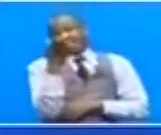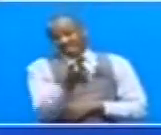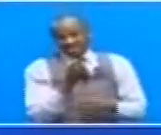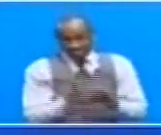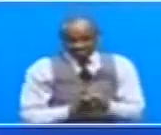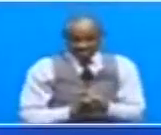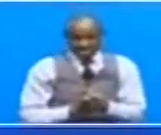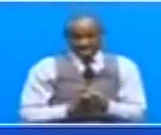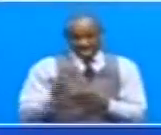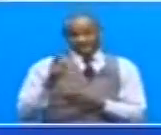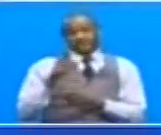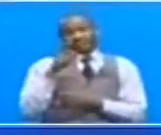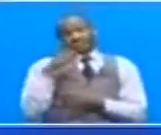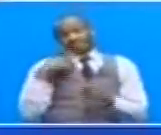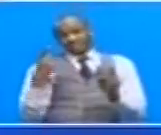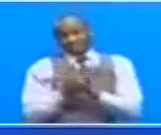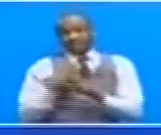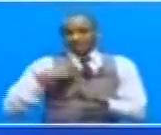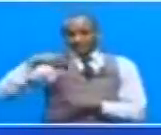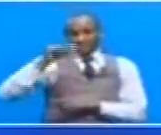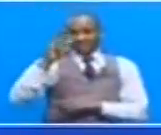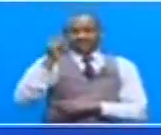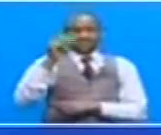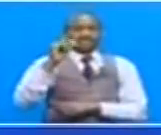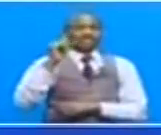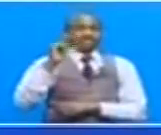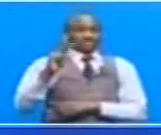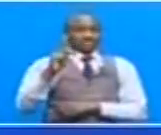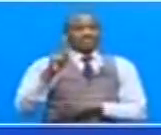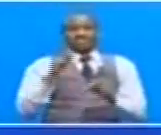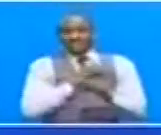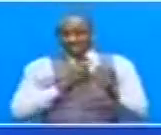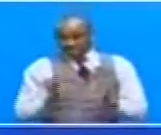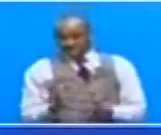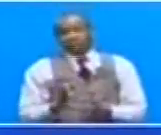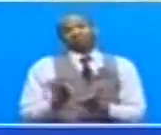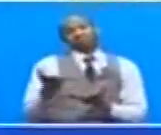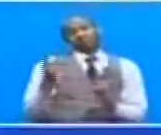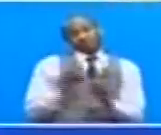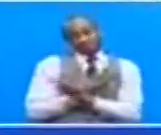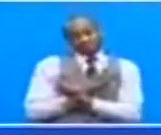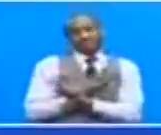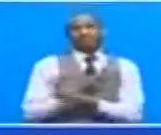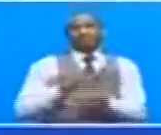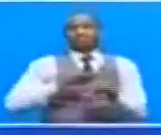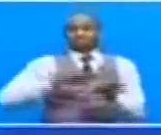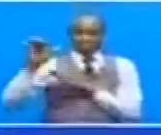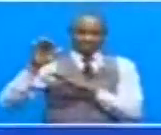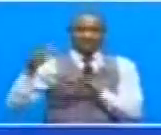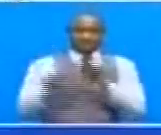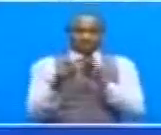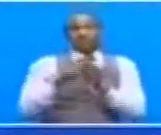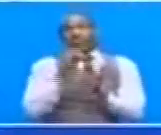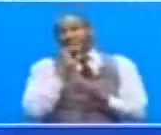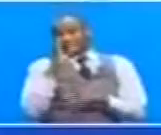Mbugwa and his Trans Nzoia counterpart Patrick Haemba, Senator Zipporah Kitony, National Assembly Deputy Speaker